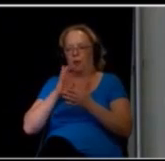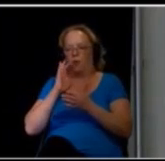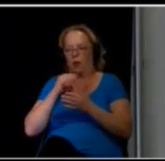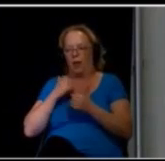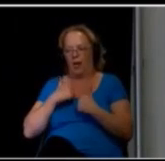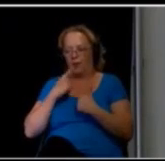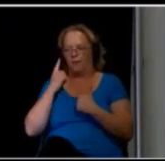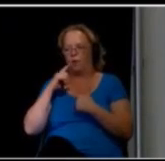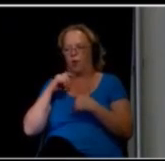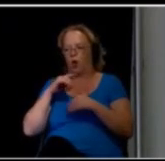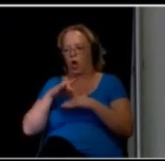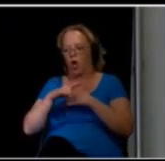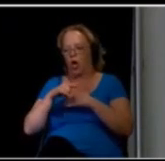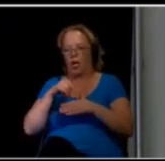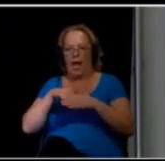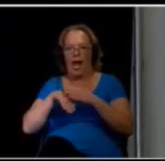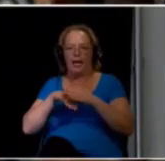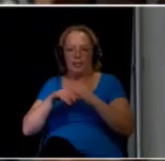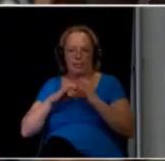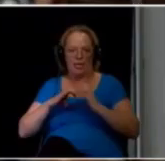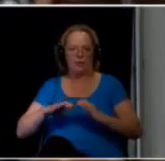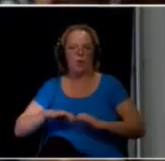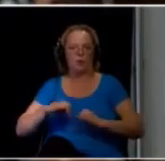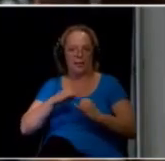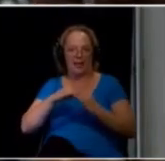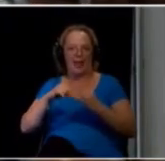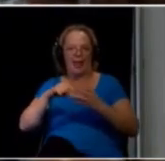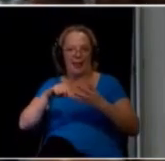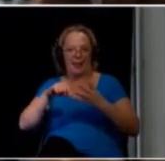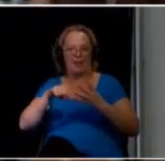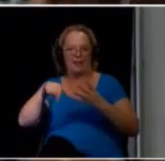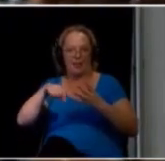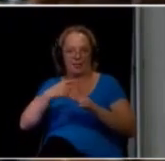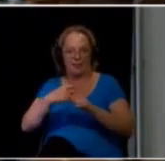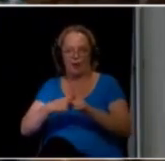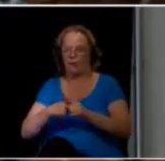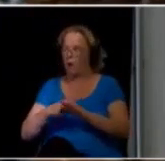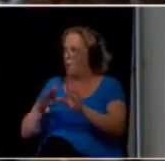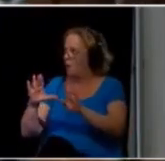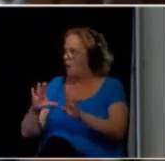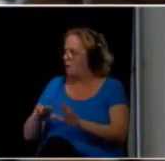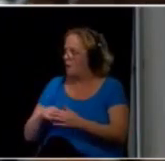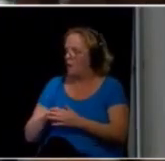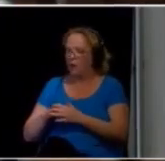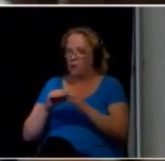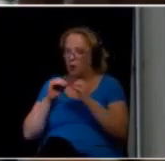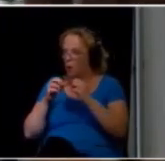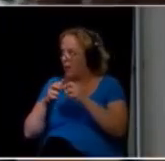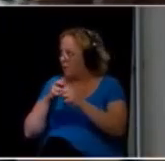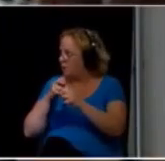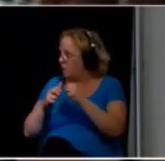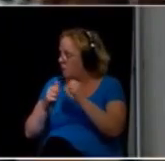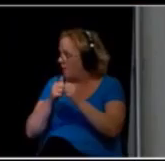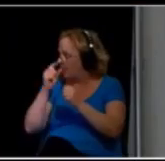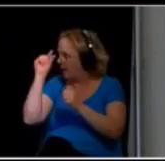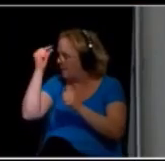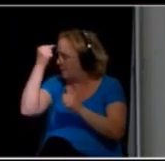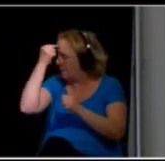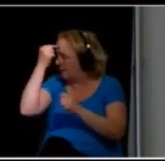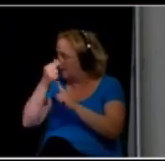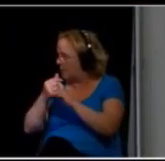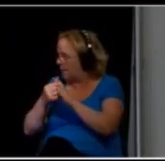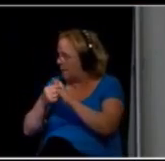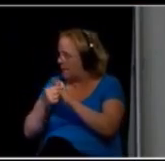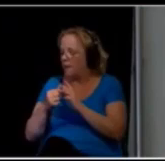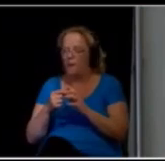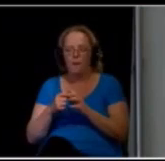access customers by the end of this month. Oh, fantastic. Yeah. That's wonderful. Yeah. And there's no issue with the government that we have to worry about?